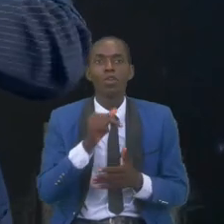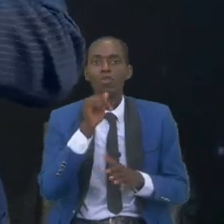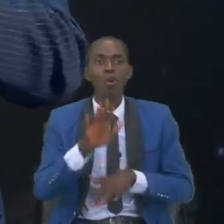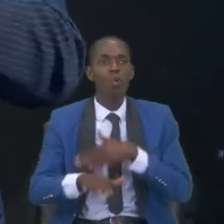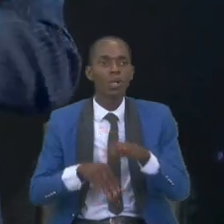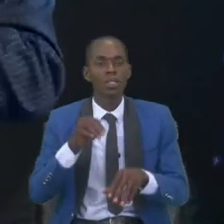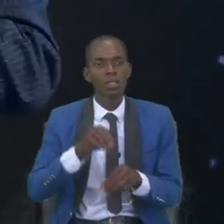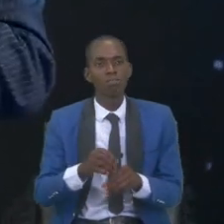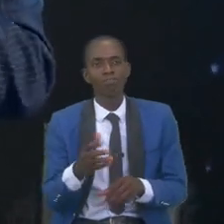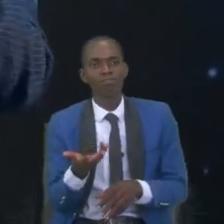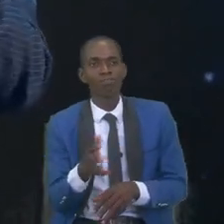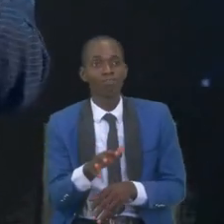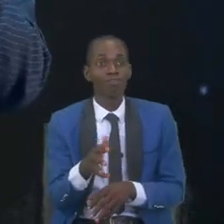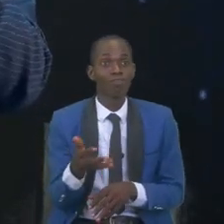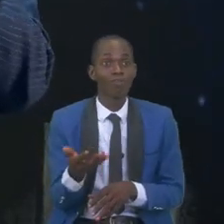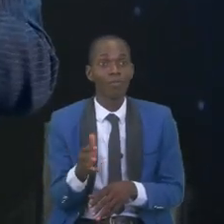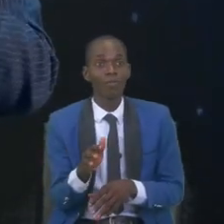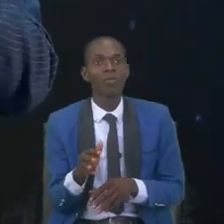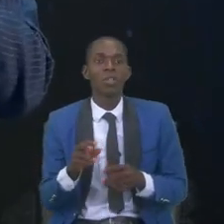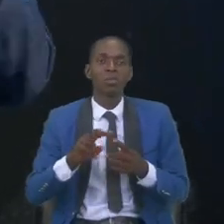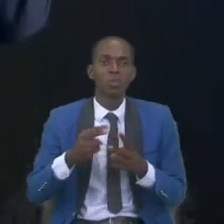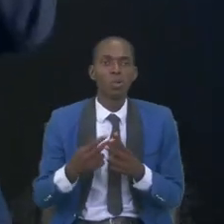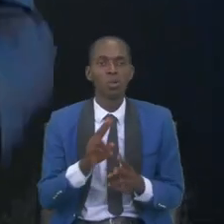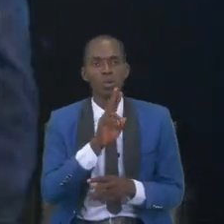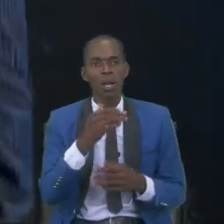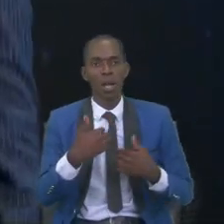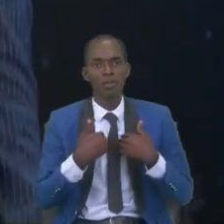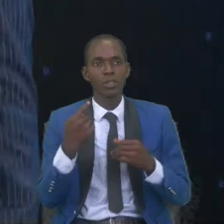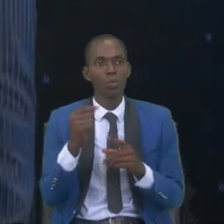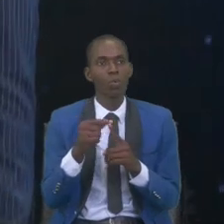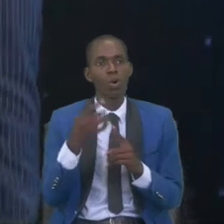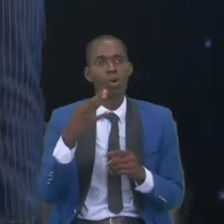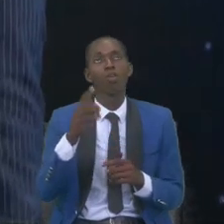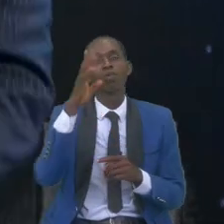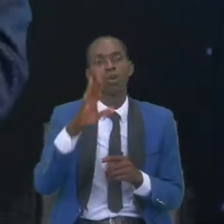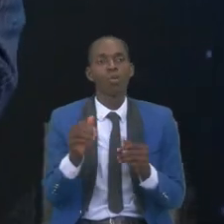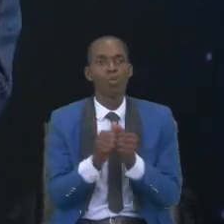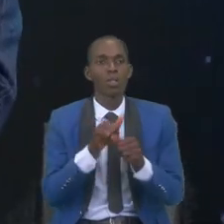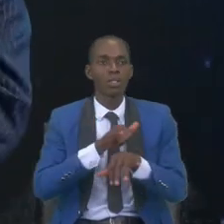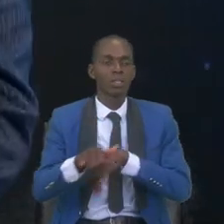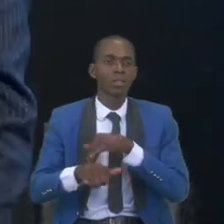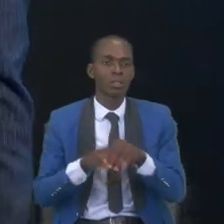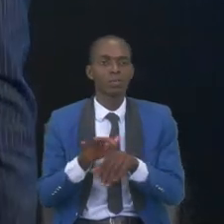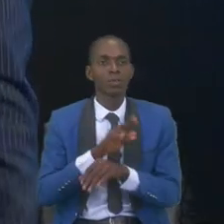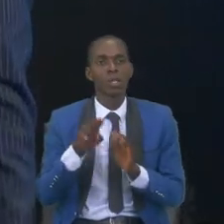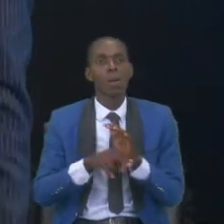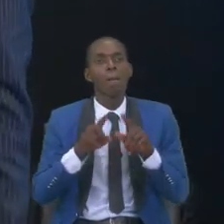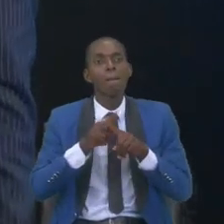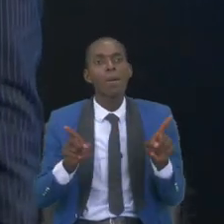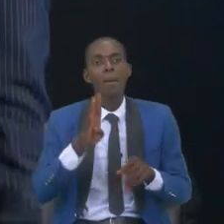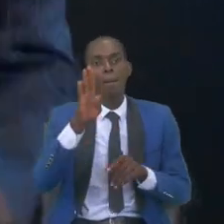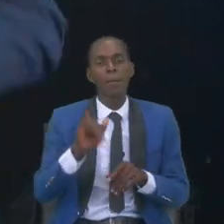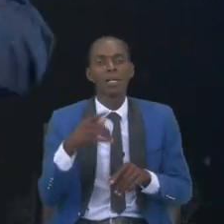the word of God deceitfully, but by manifestation of the